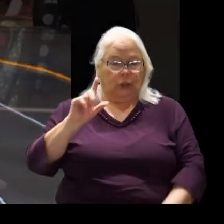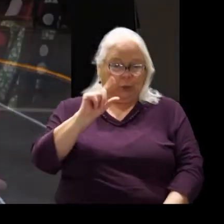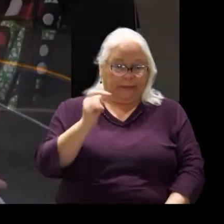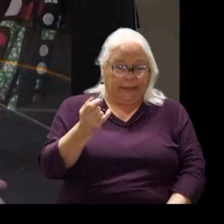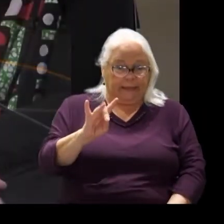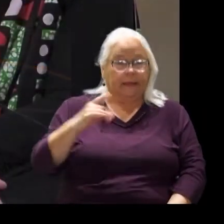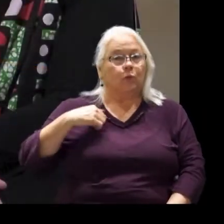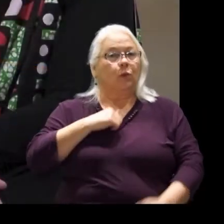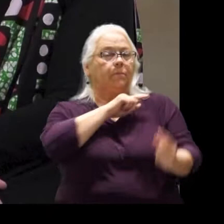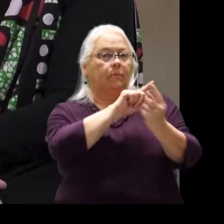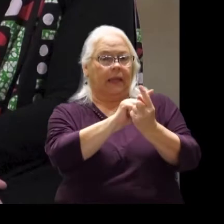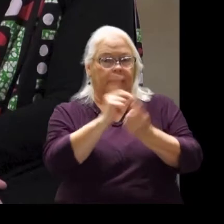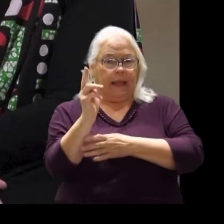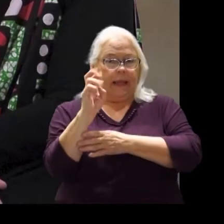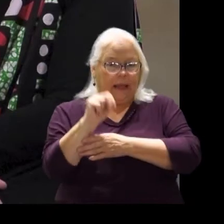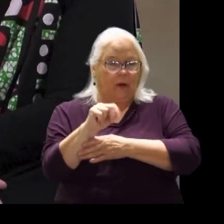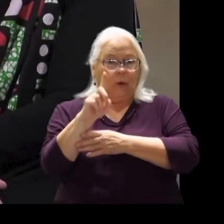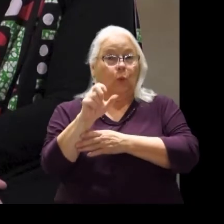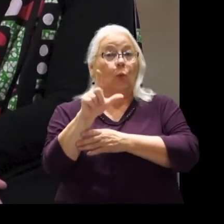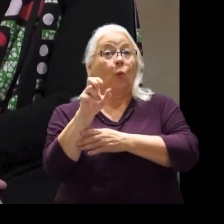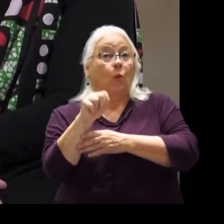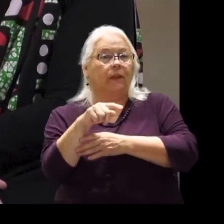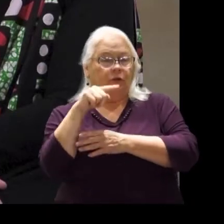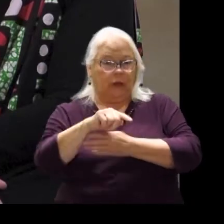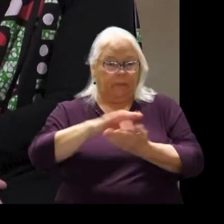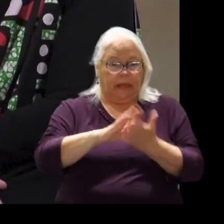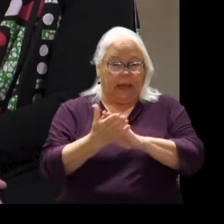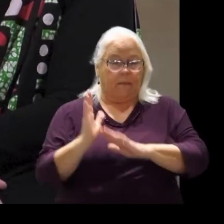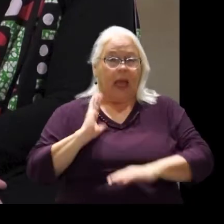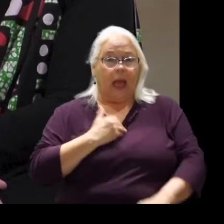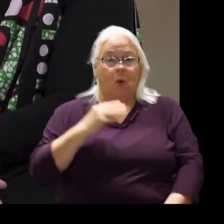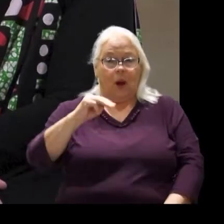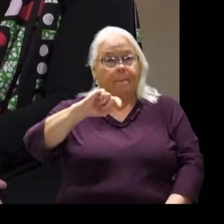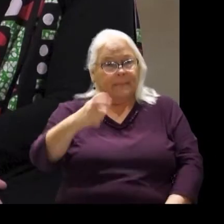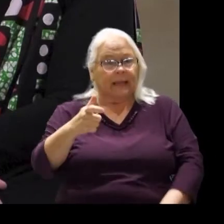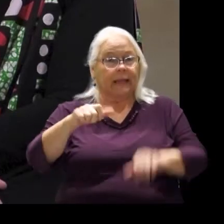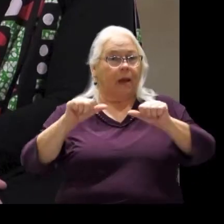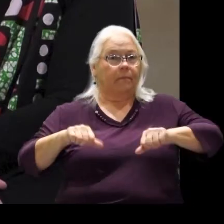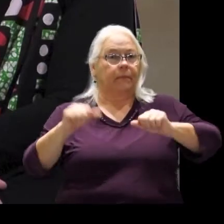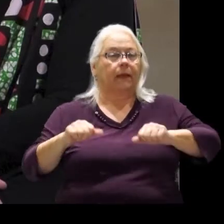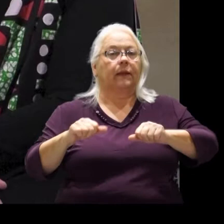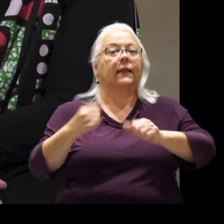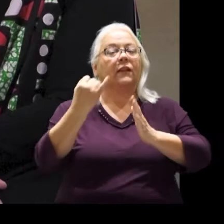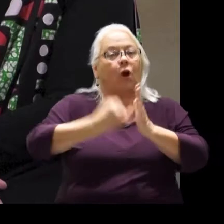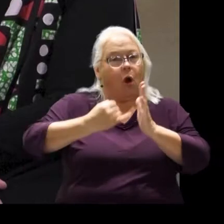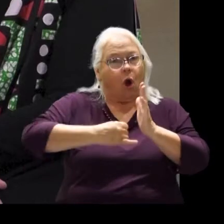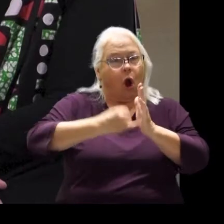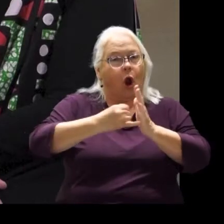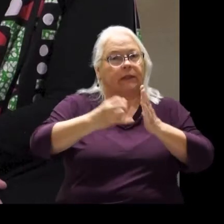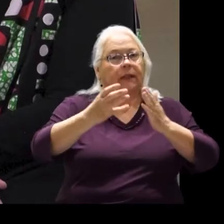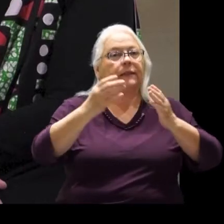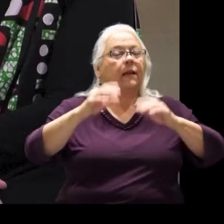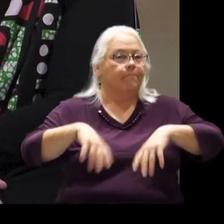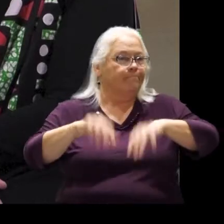to meet Karen Dolan, who became our MixAbilities Artist Facilitator, and we ran our pilot testing year that